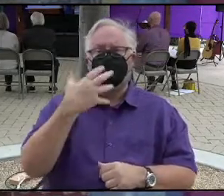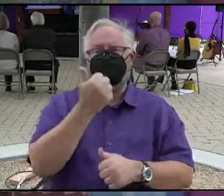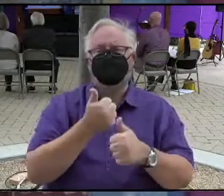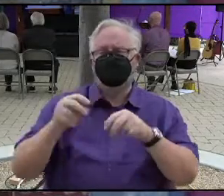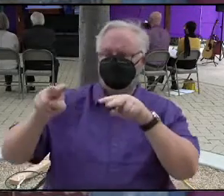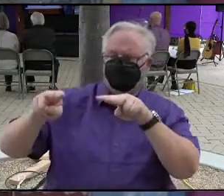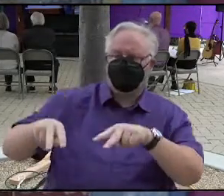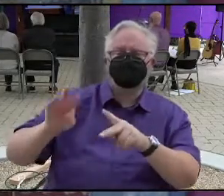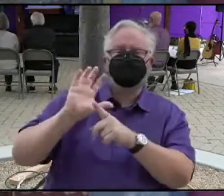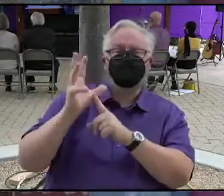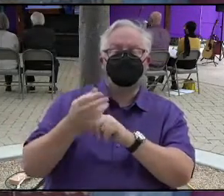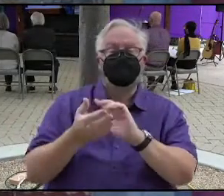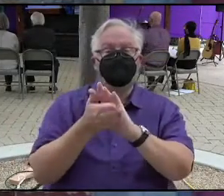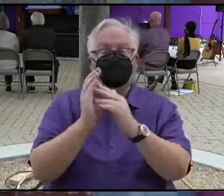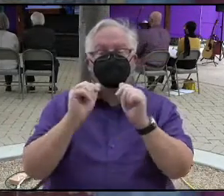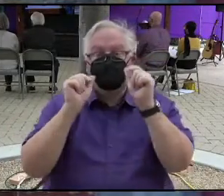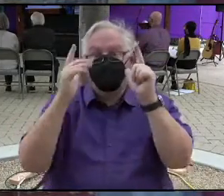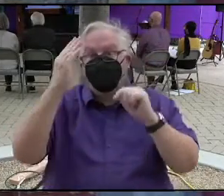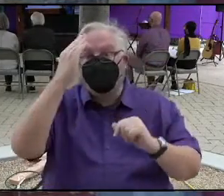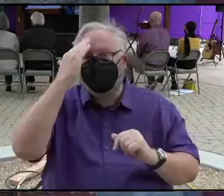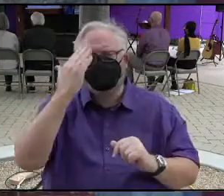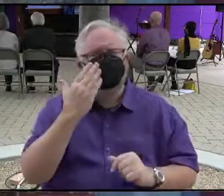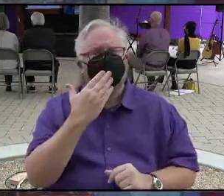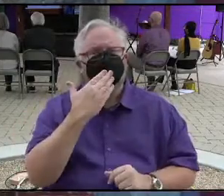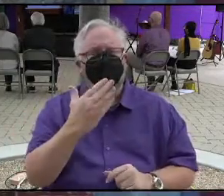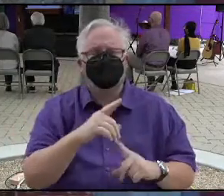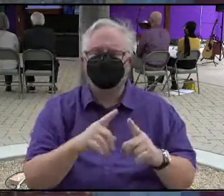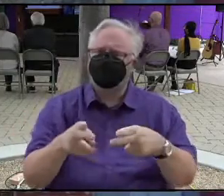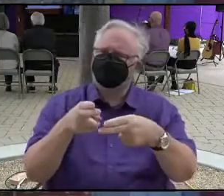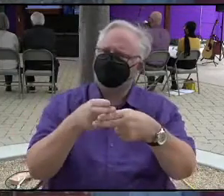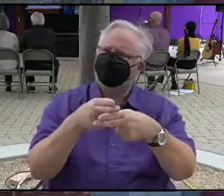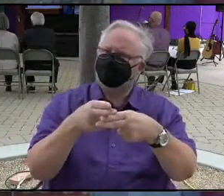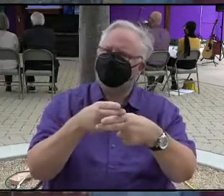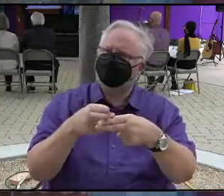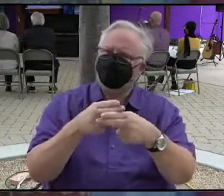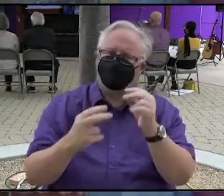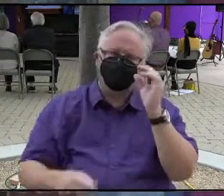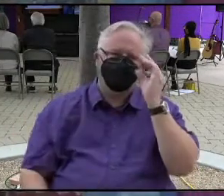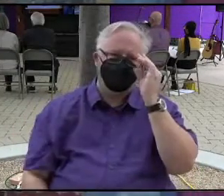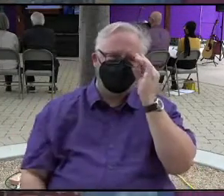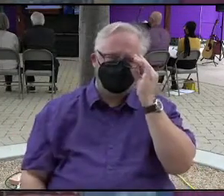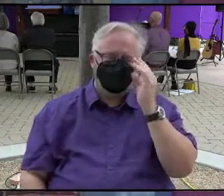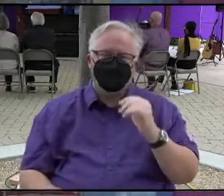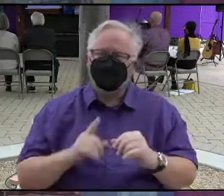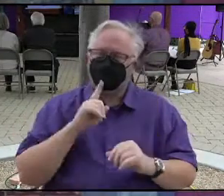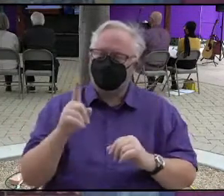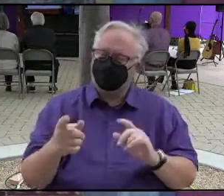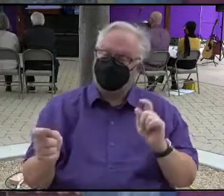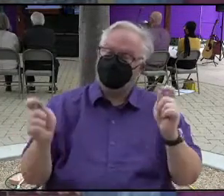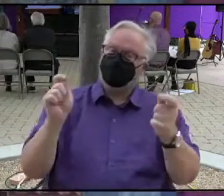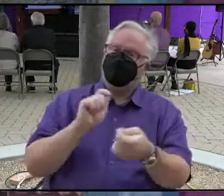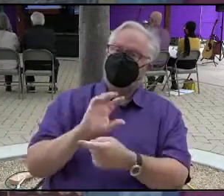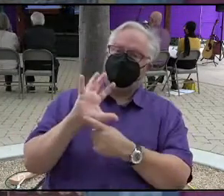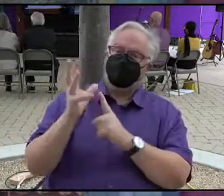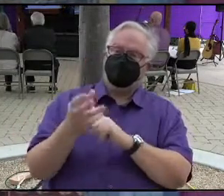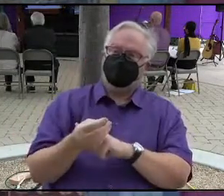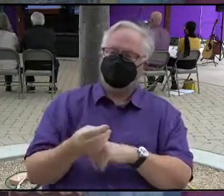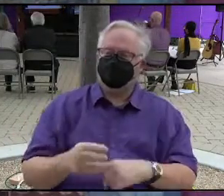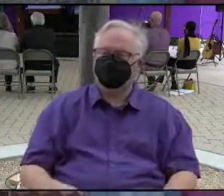woke is good. But you know, it's momentary. To really shift our culture, we have